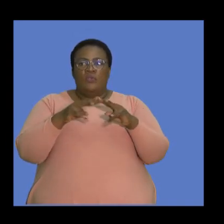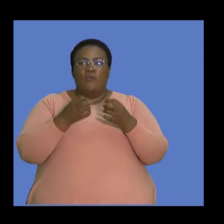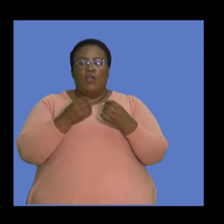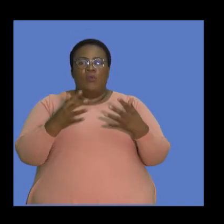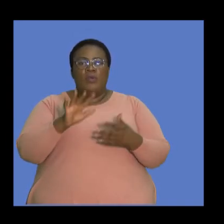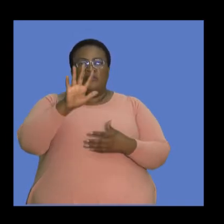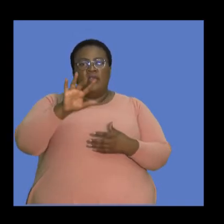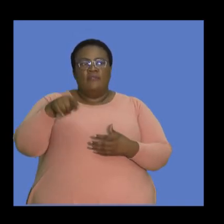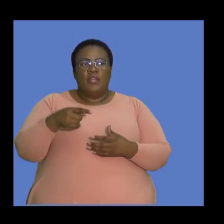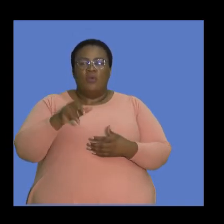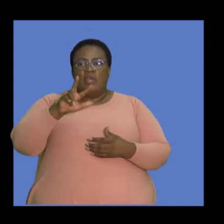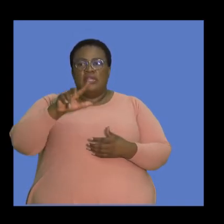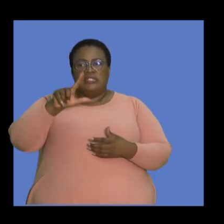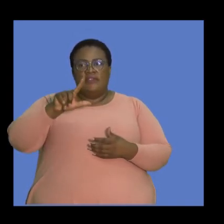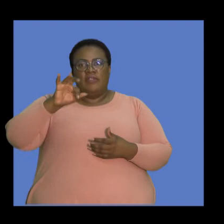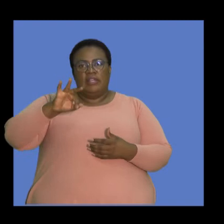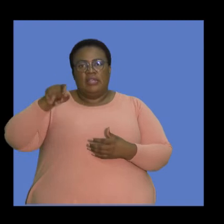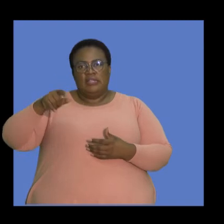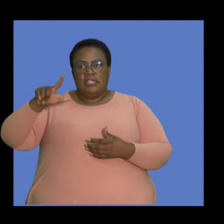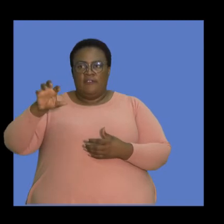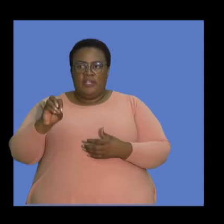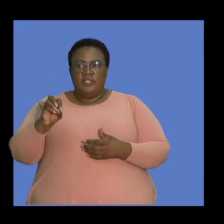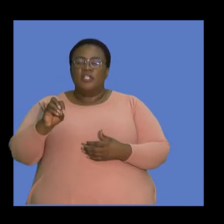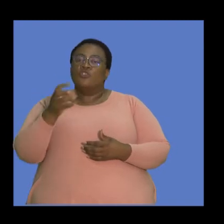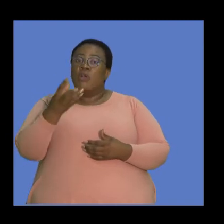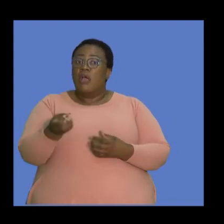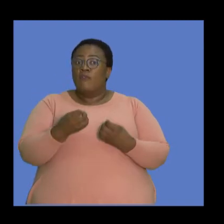5,873 rands and 70 cents, right? You have